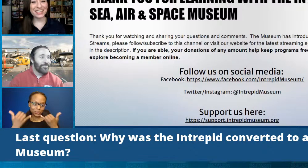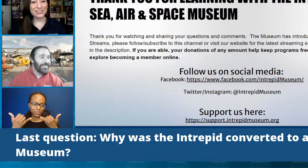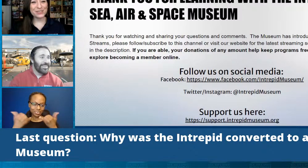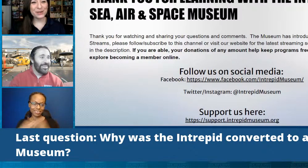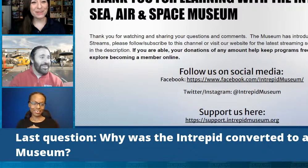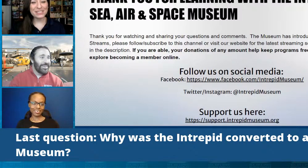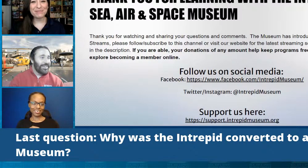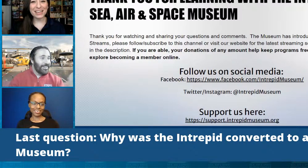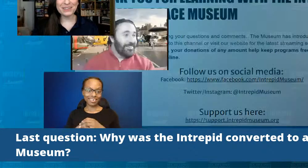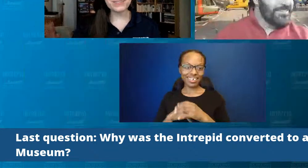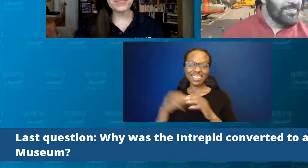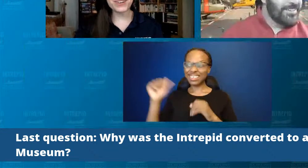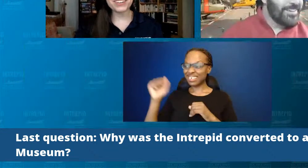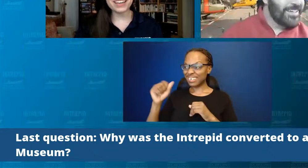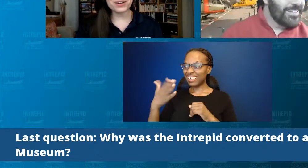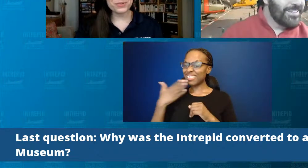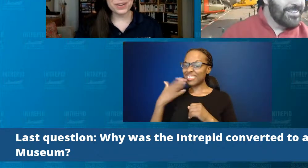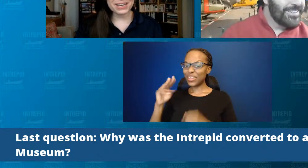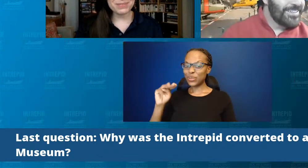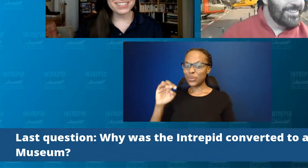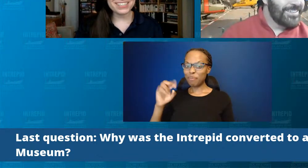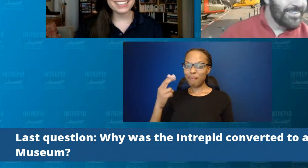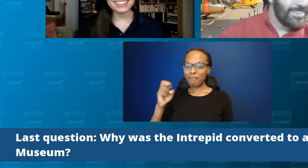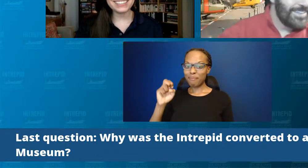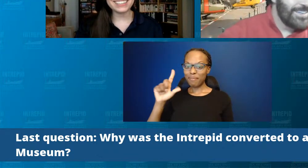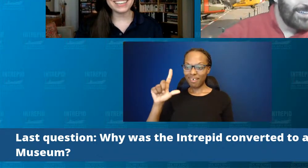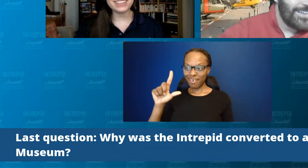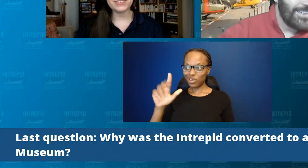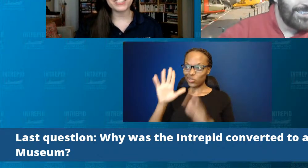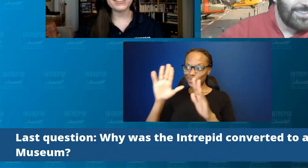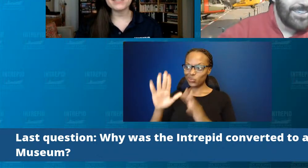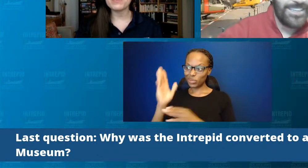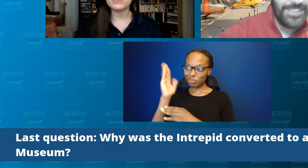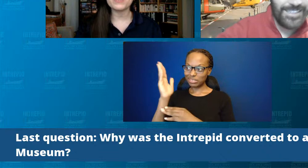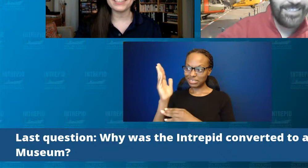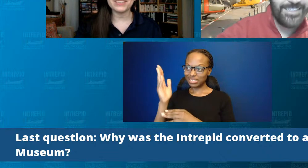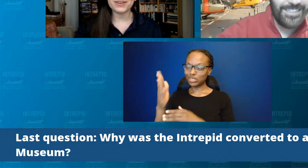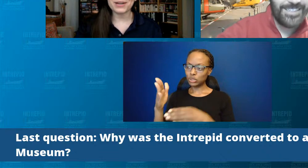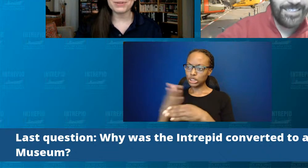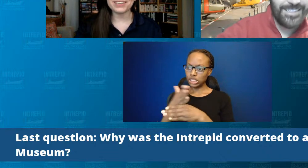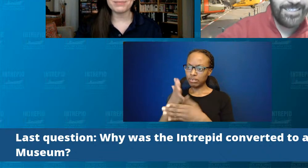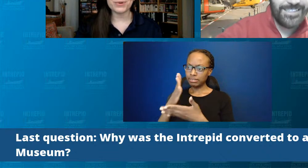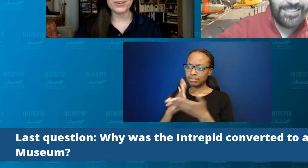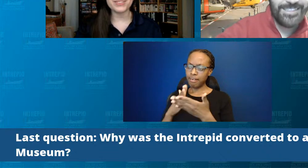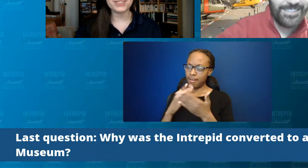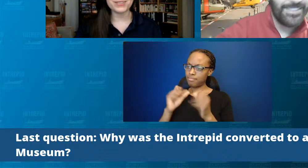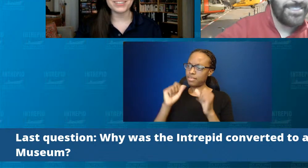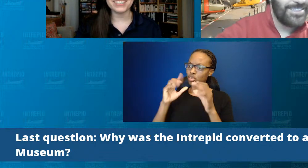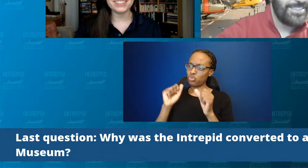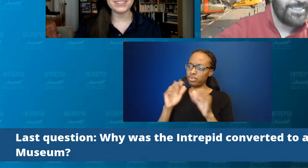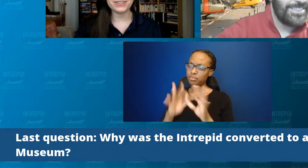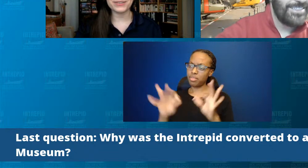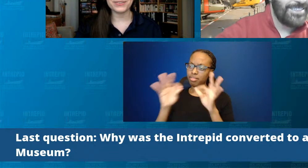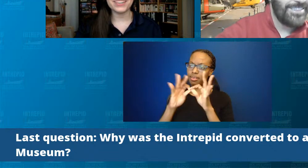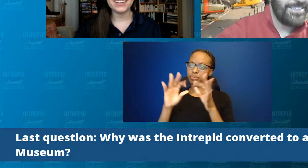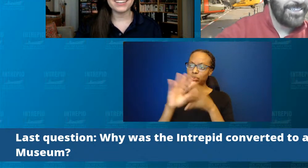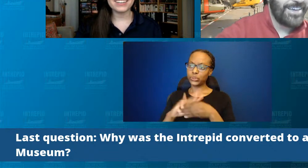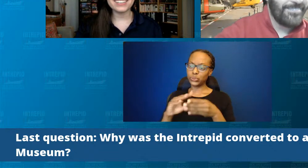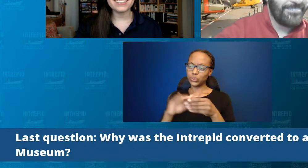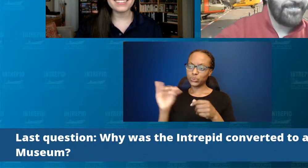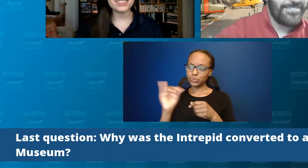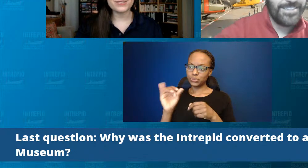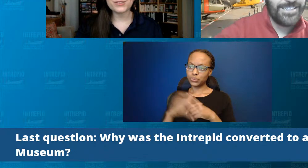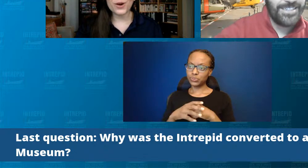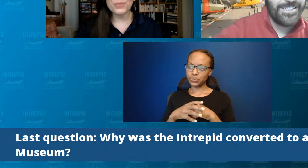Yeah, thank you so much, Michael, for that great presentation and for sharing some of those really incredible and important stories too.